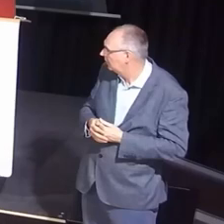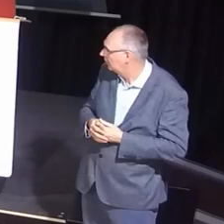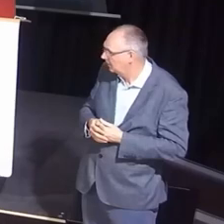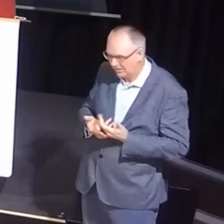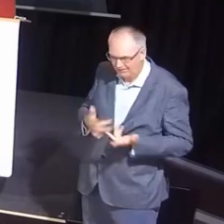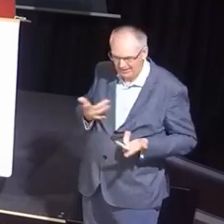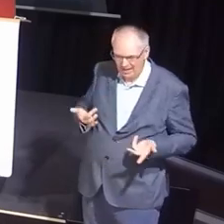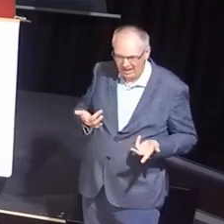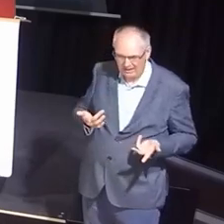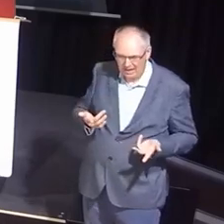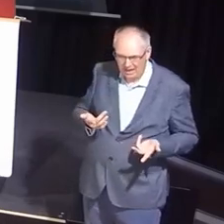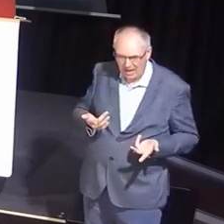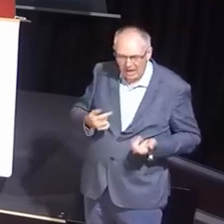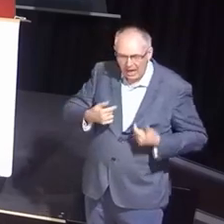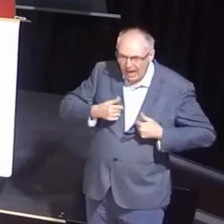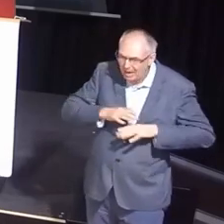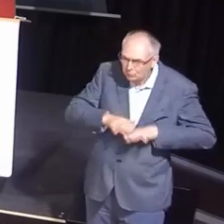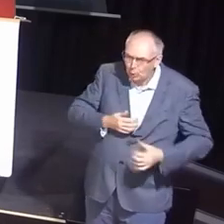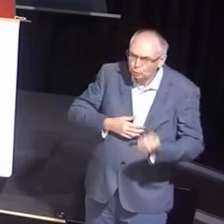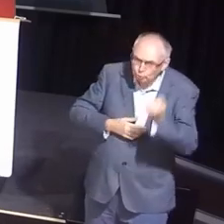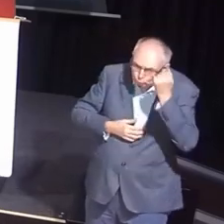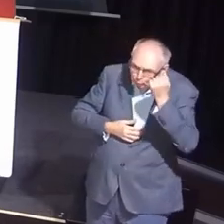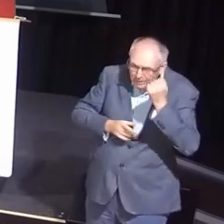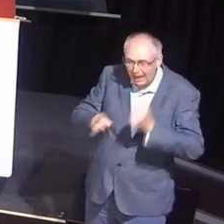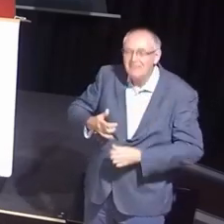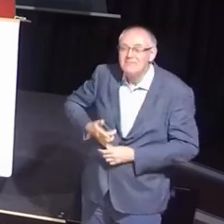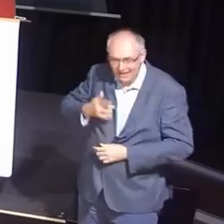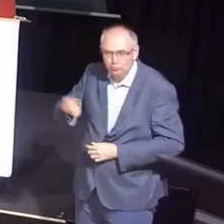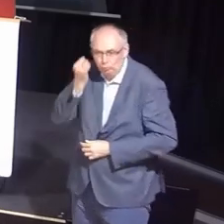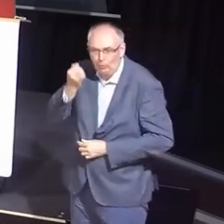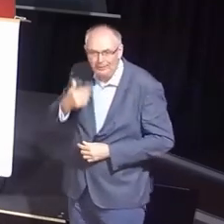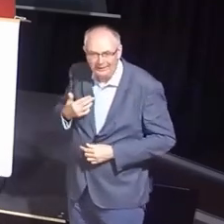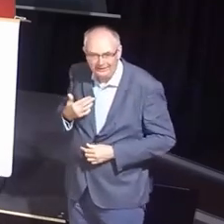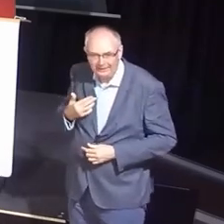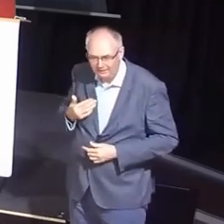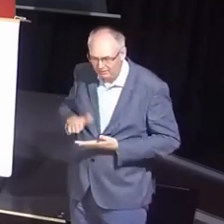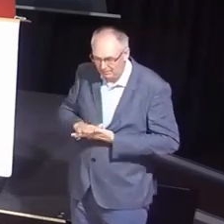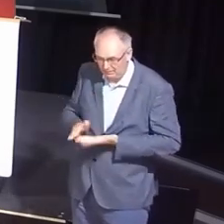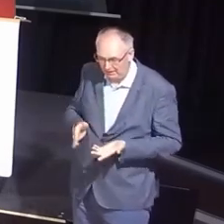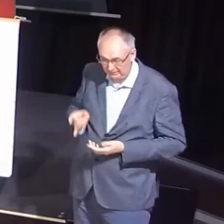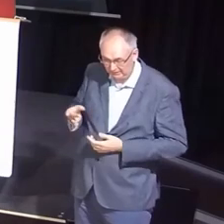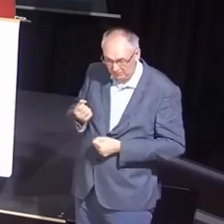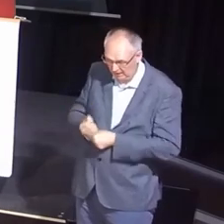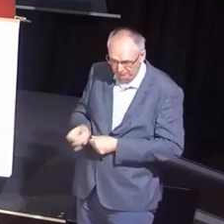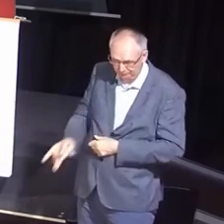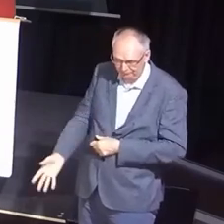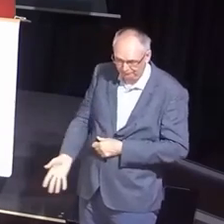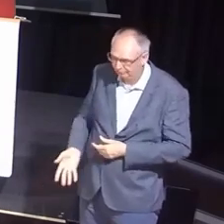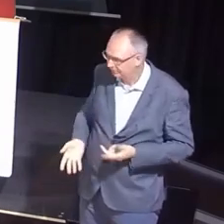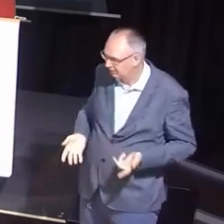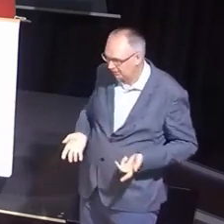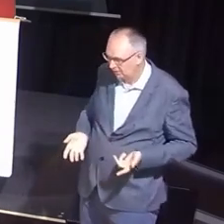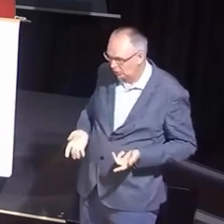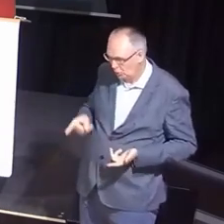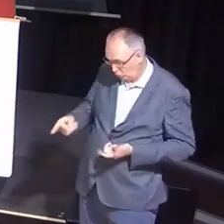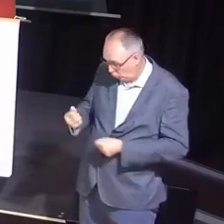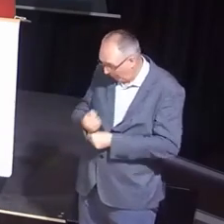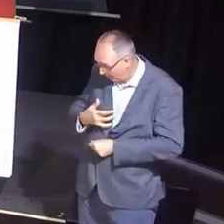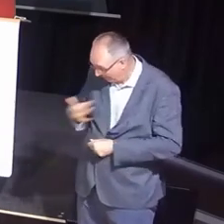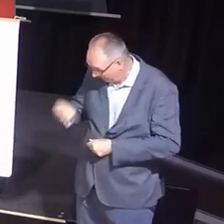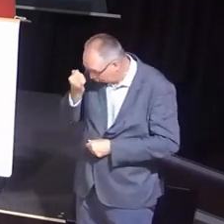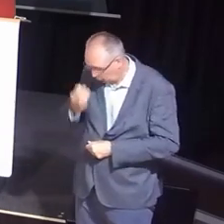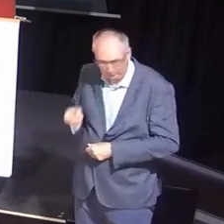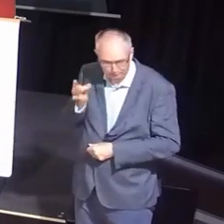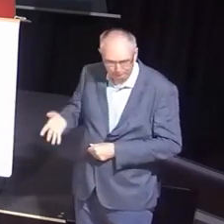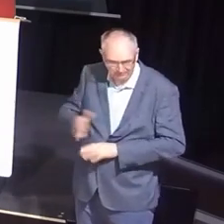dumb, I'm just being made to feel dumb. So walking away from games is something, like Jamie mentioned, I will never go back. Like, you made me feel stupid, I'm done. And